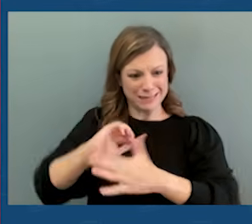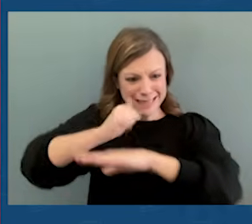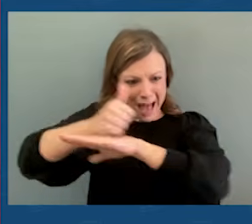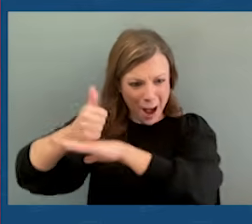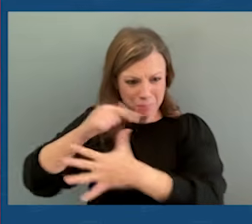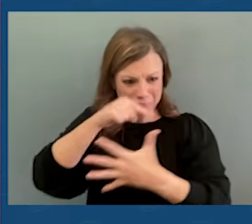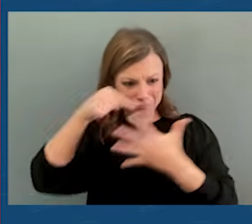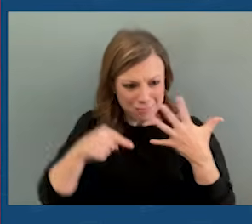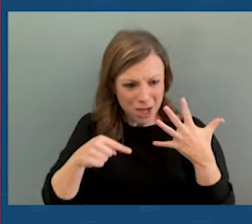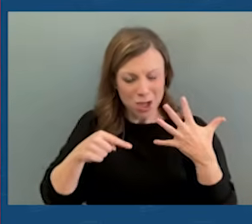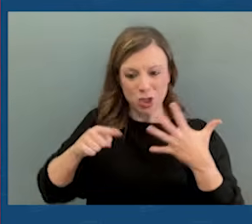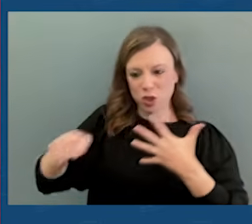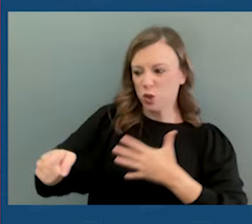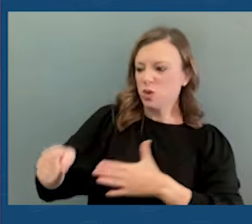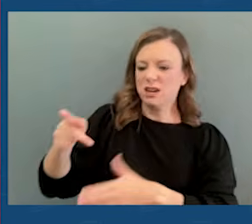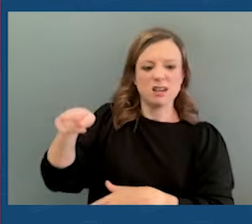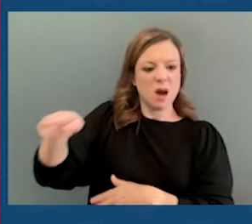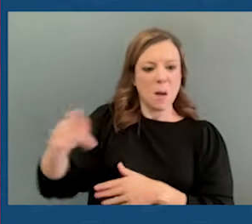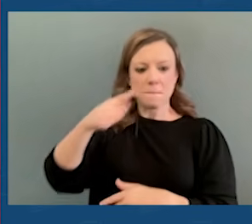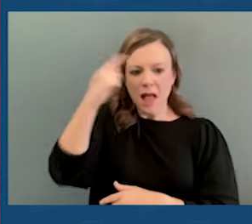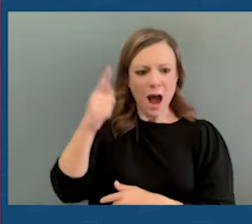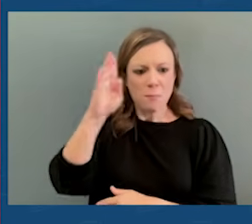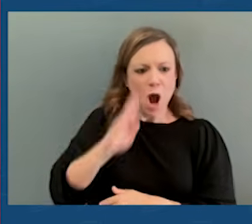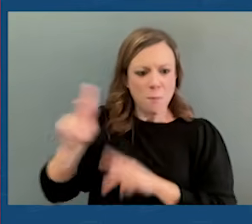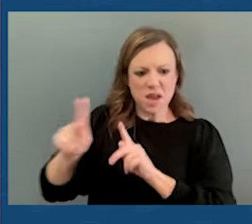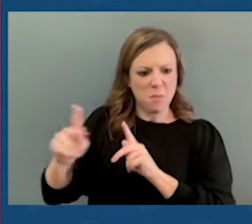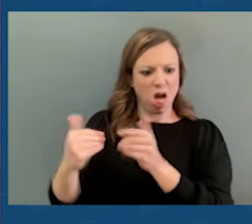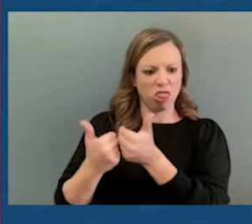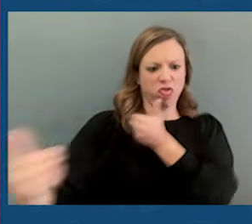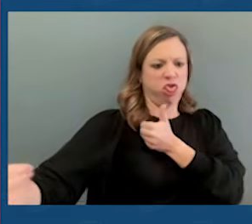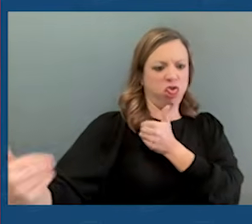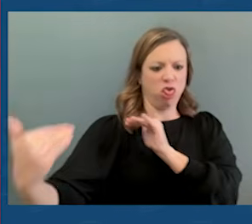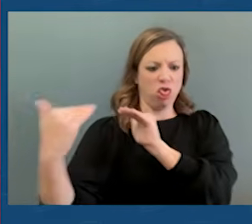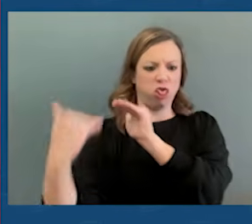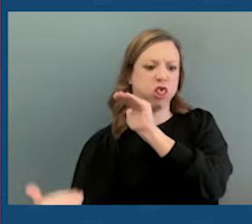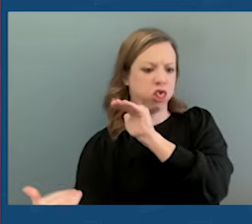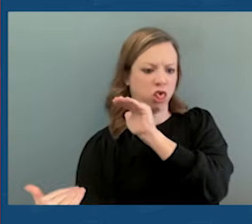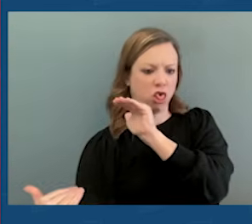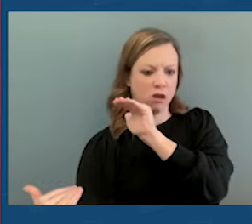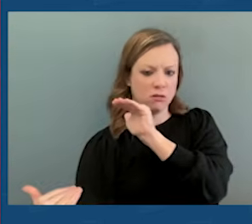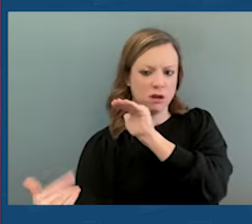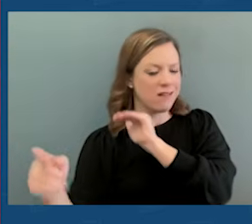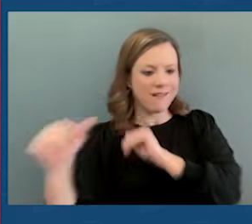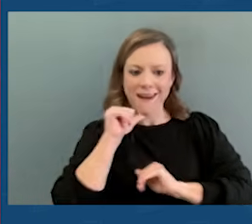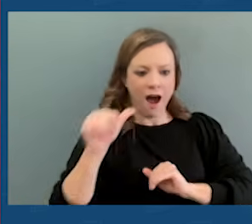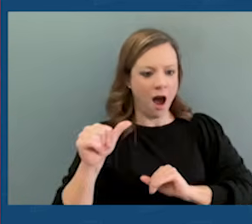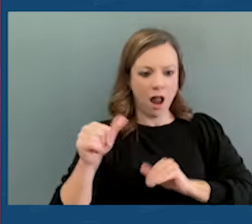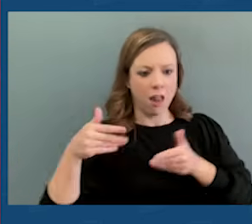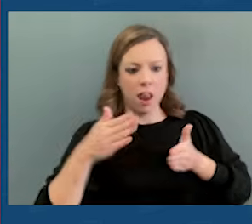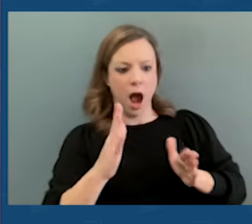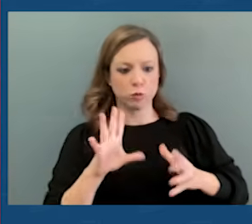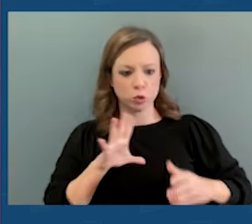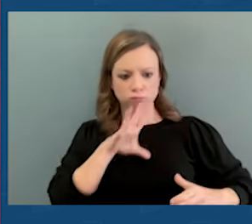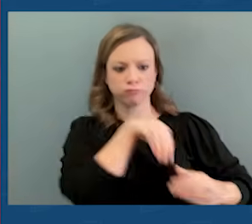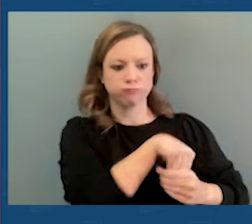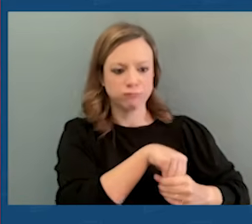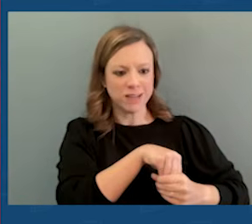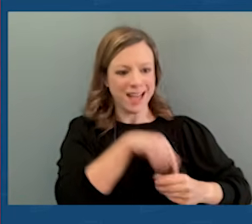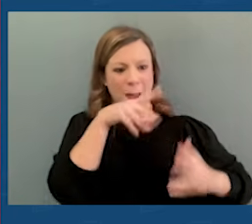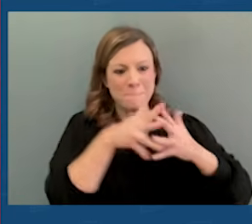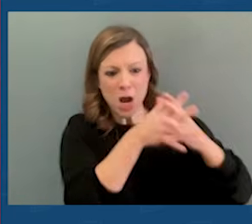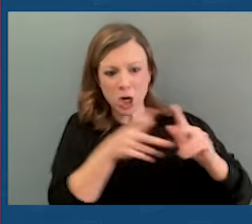first rung on that ladder of success, the ladder of opportunity. And many were kicked down when they finally got